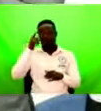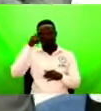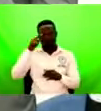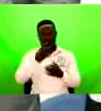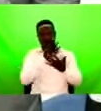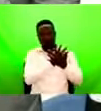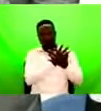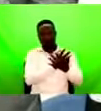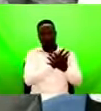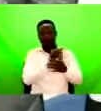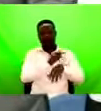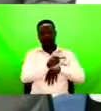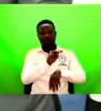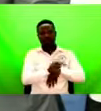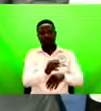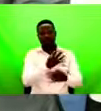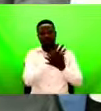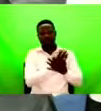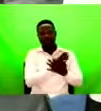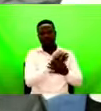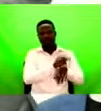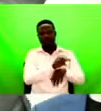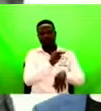prisons ministry.